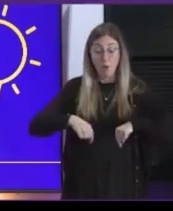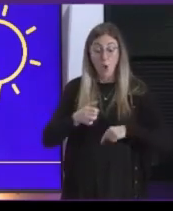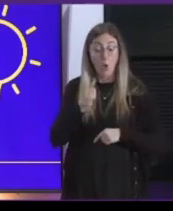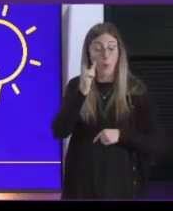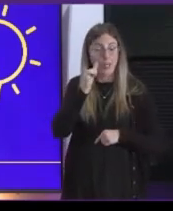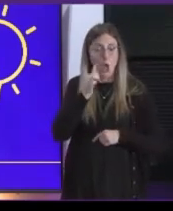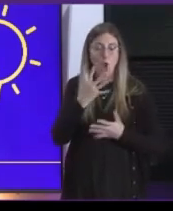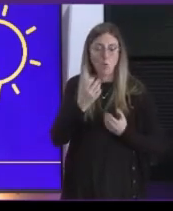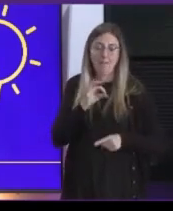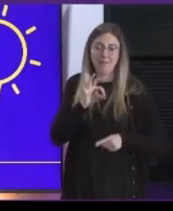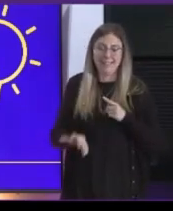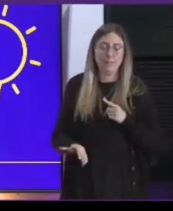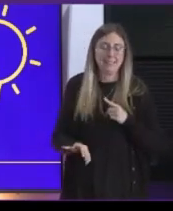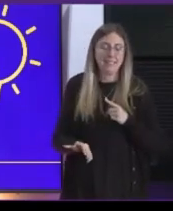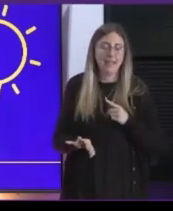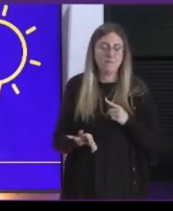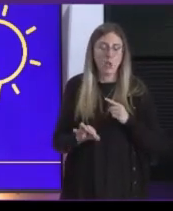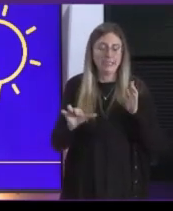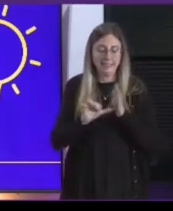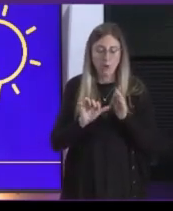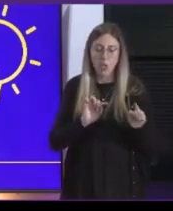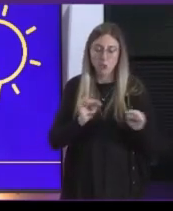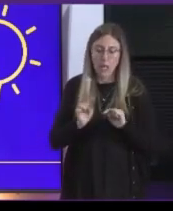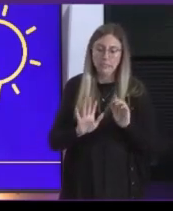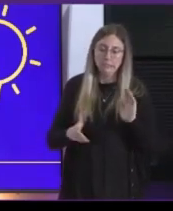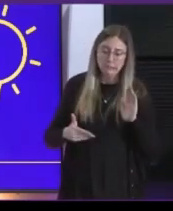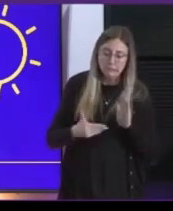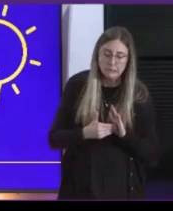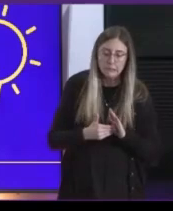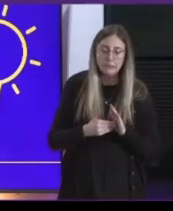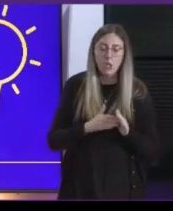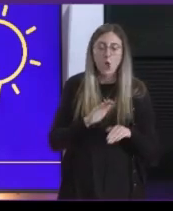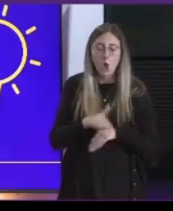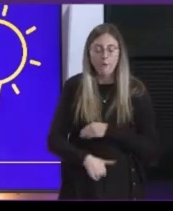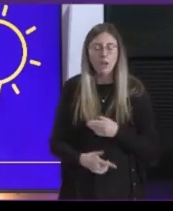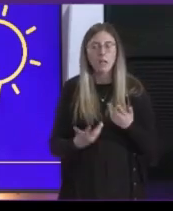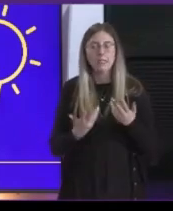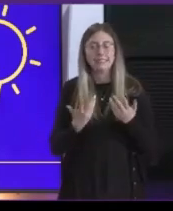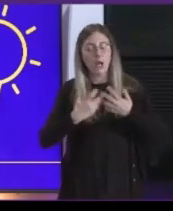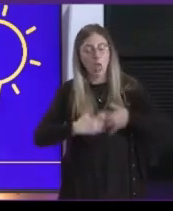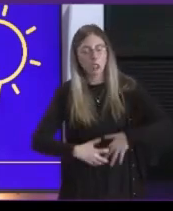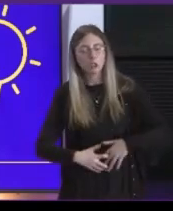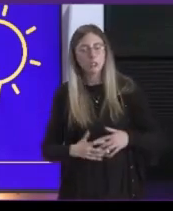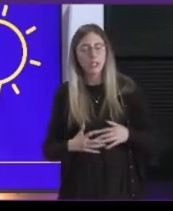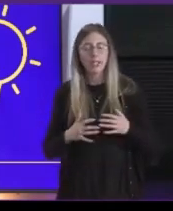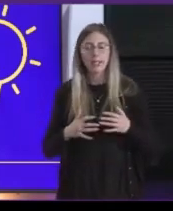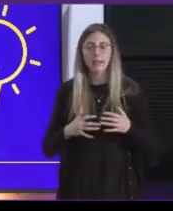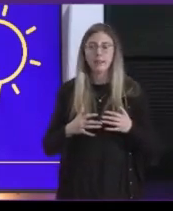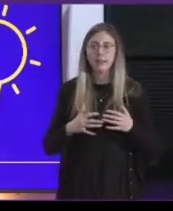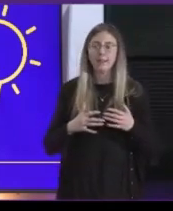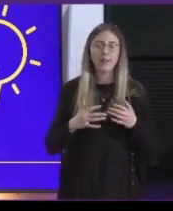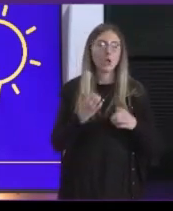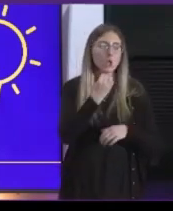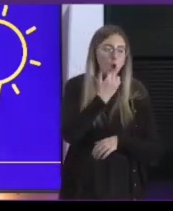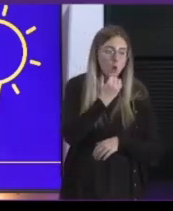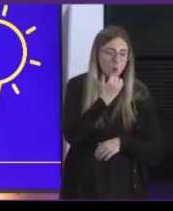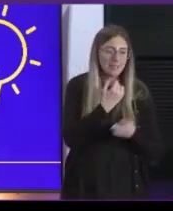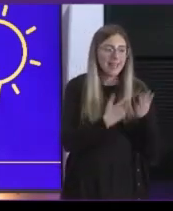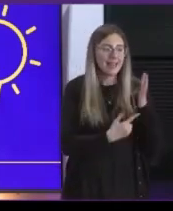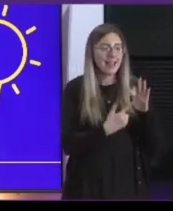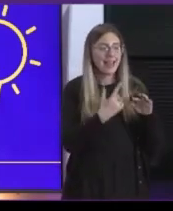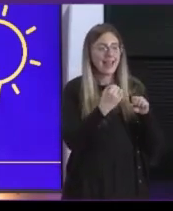we have certain difficulties in achieving that just because of the technology we work with and legacy code and things like